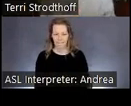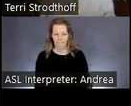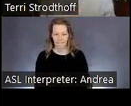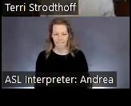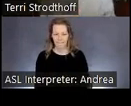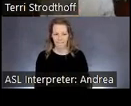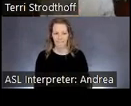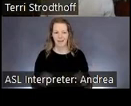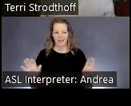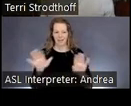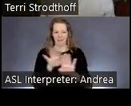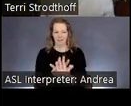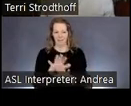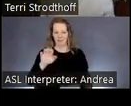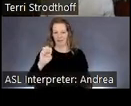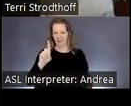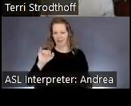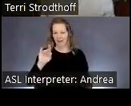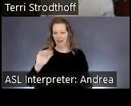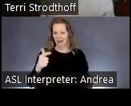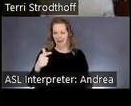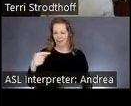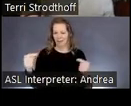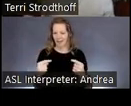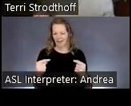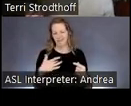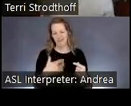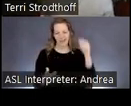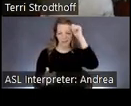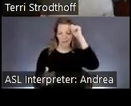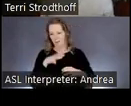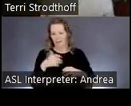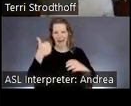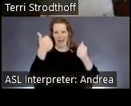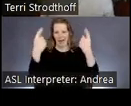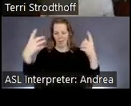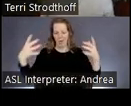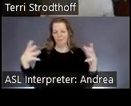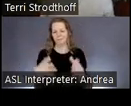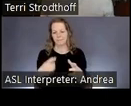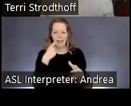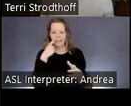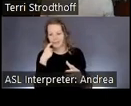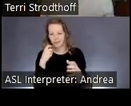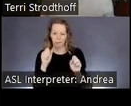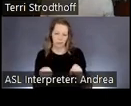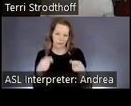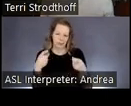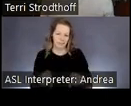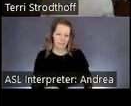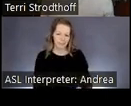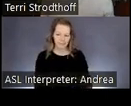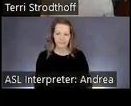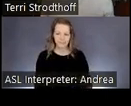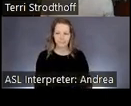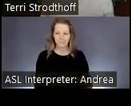And certainly sedating pain is an equal opportunity player. All of us are equally vulnerable to that method,